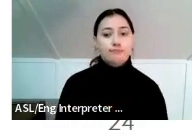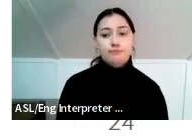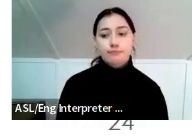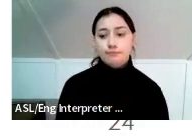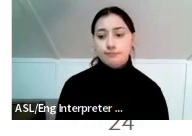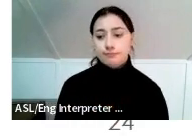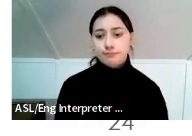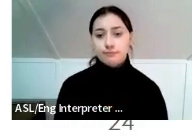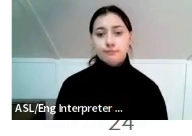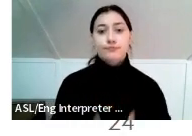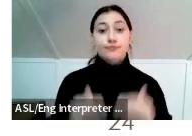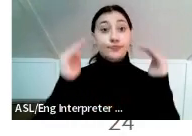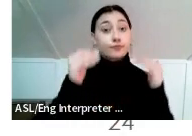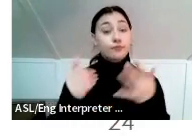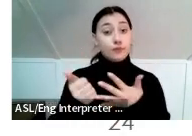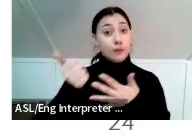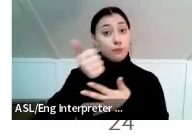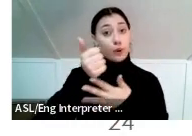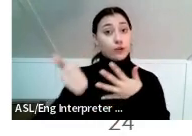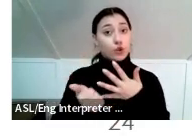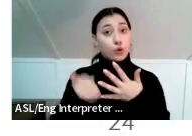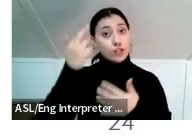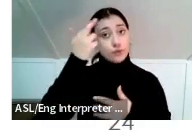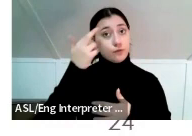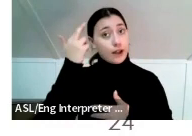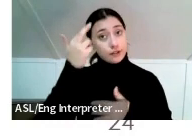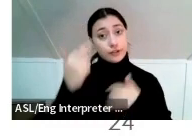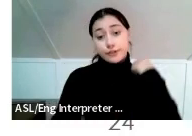Next, prioritization factors. So